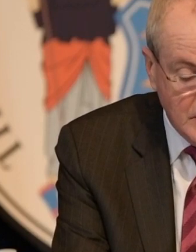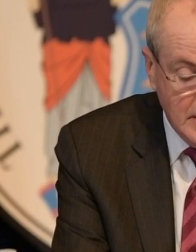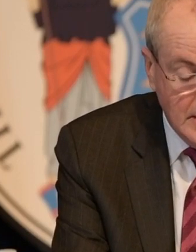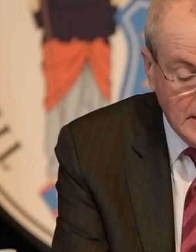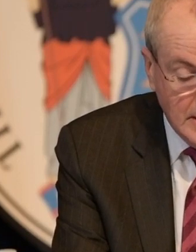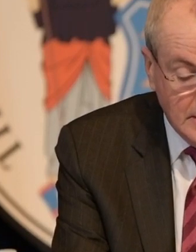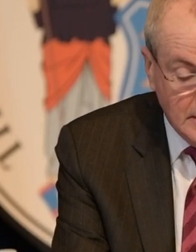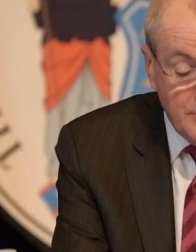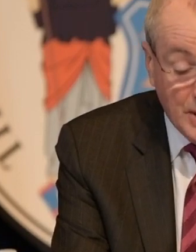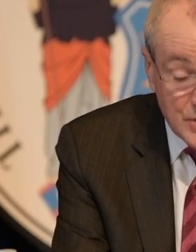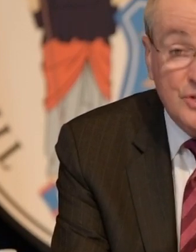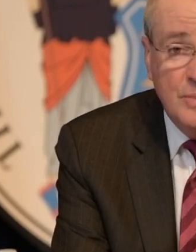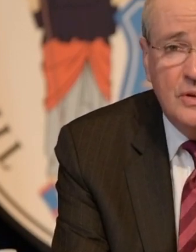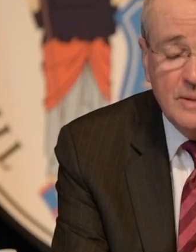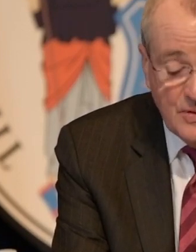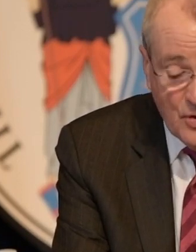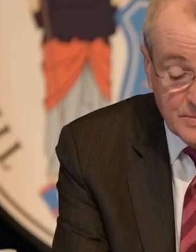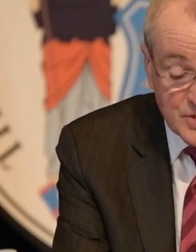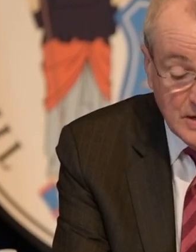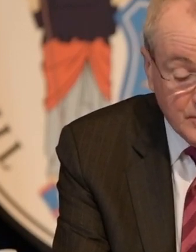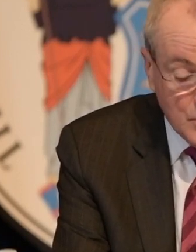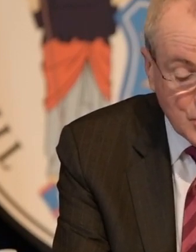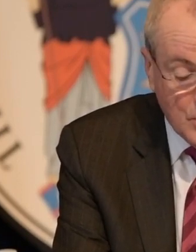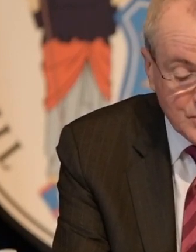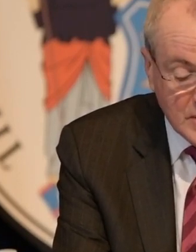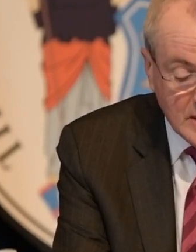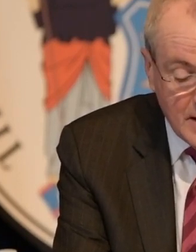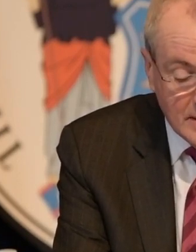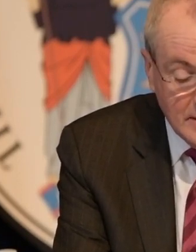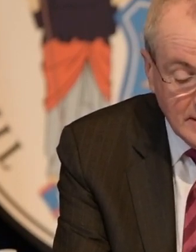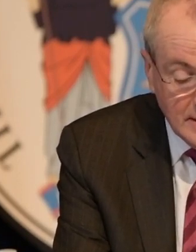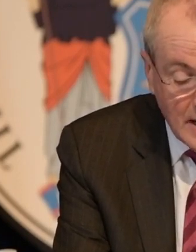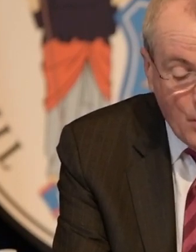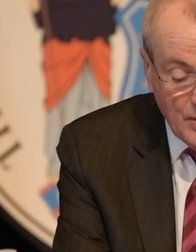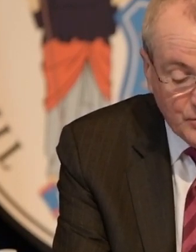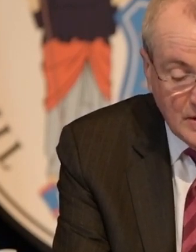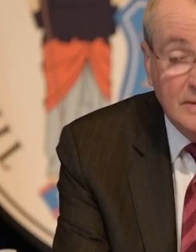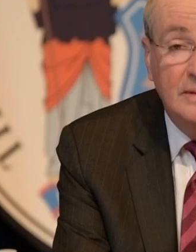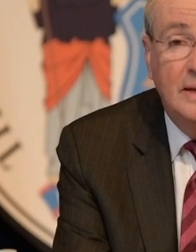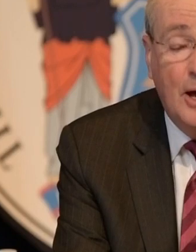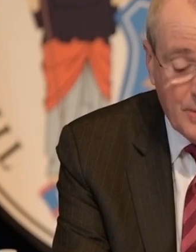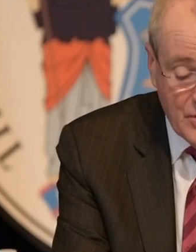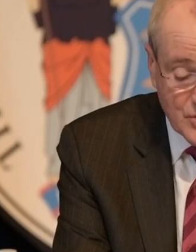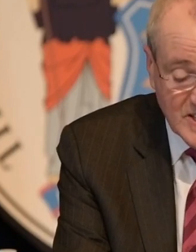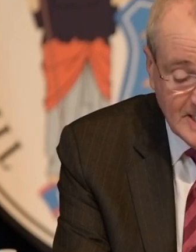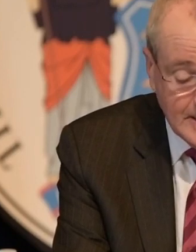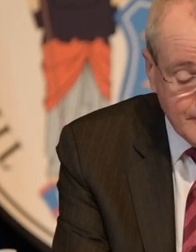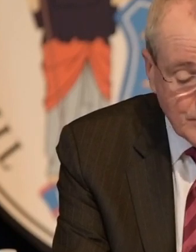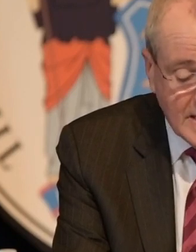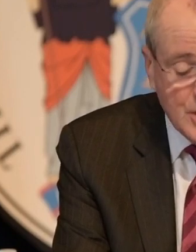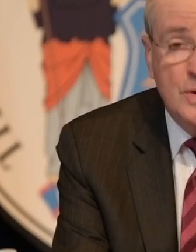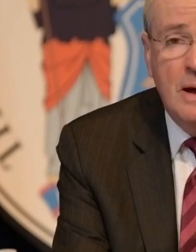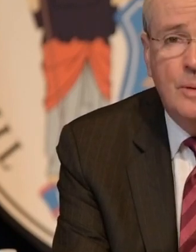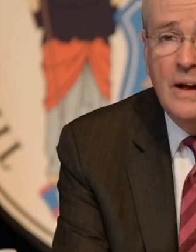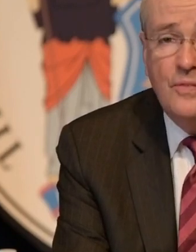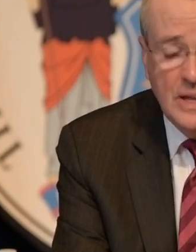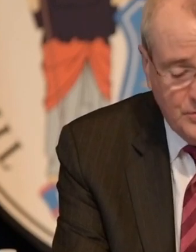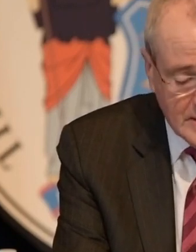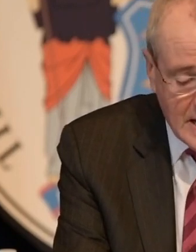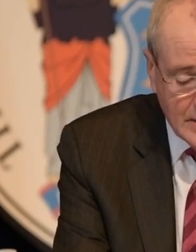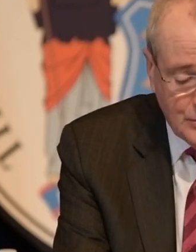communities. He put his community before himself and was always thinking about how else he could help others. He is remembered